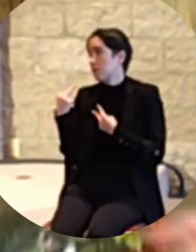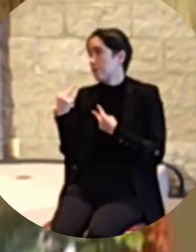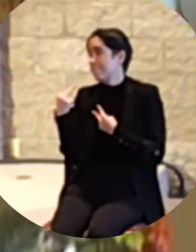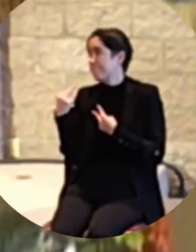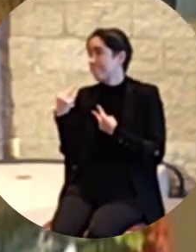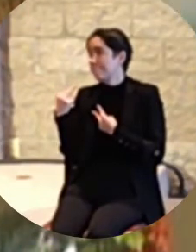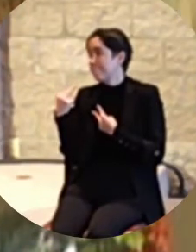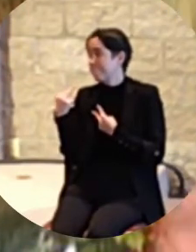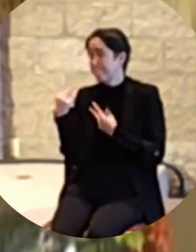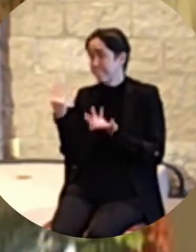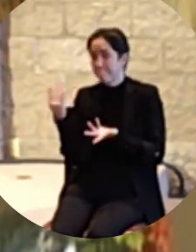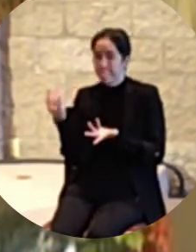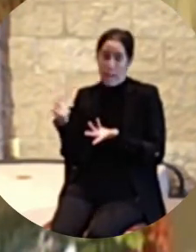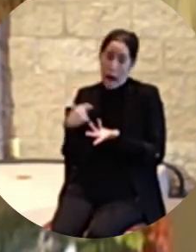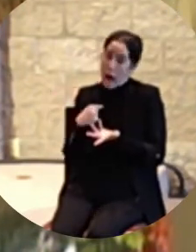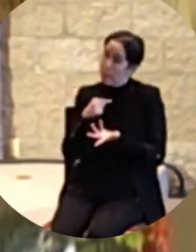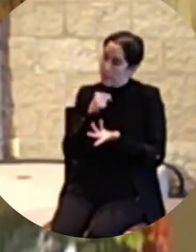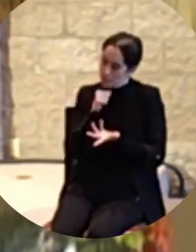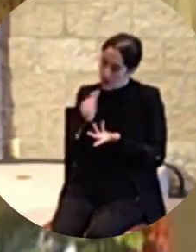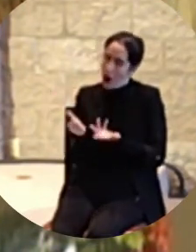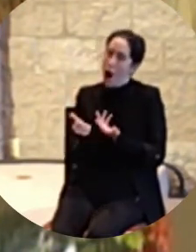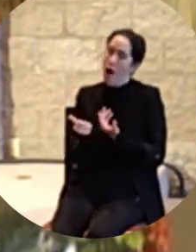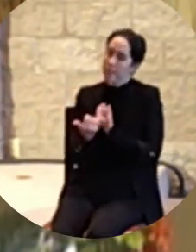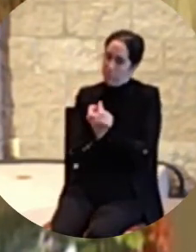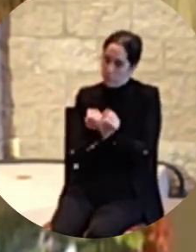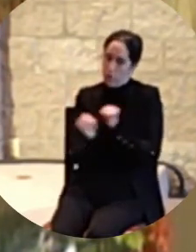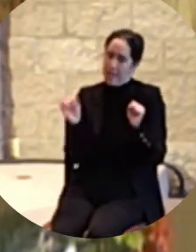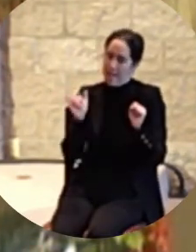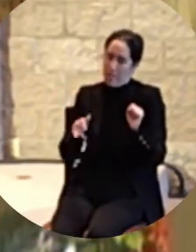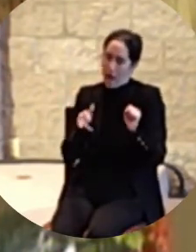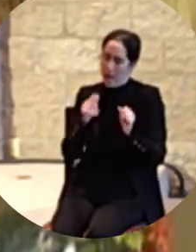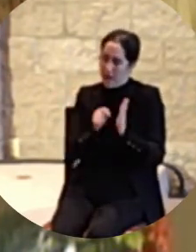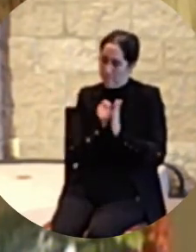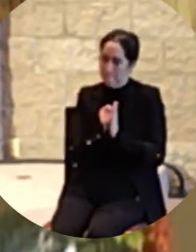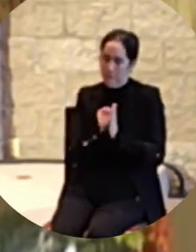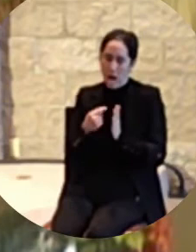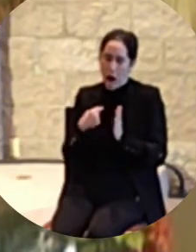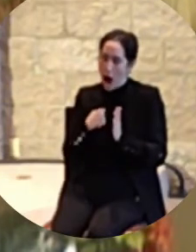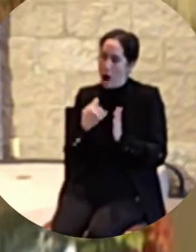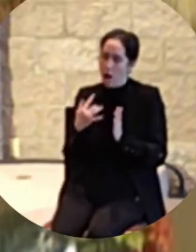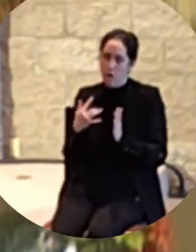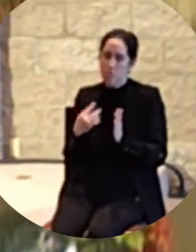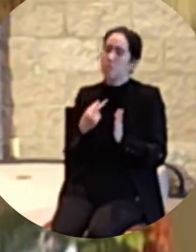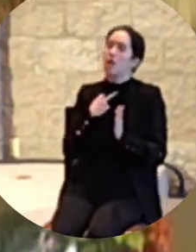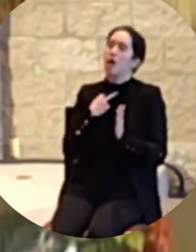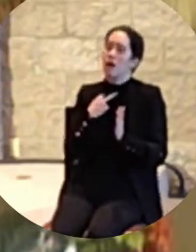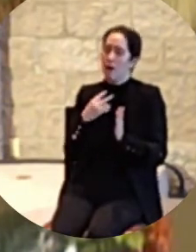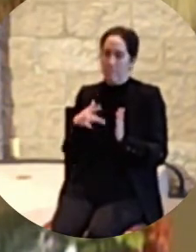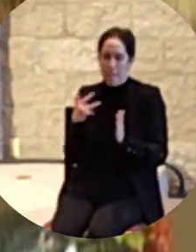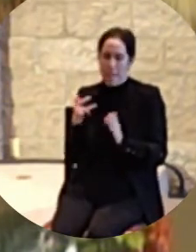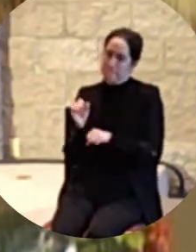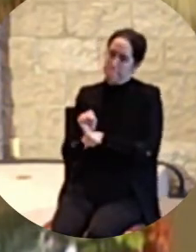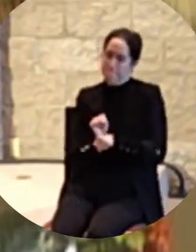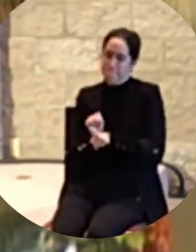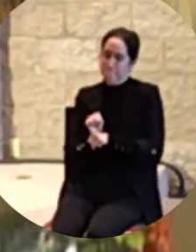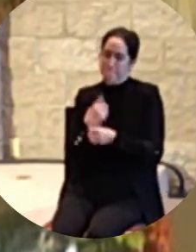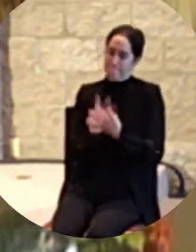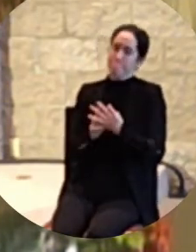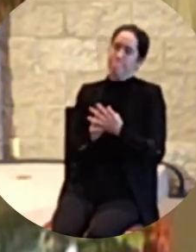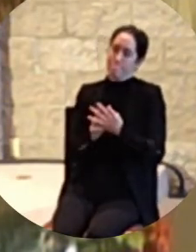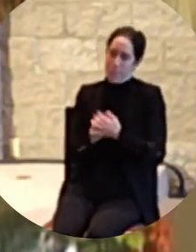not free. I was in bondage. And so the relationship ended, and I went ahead with